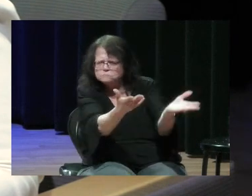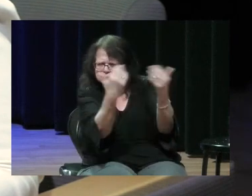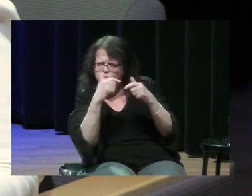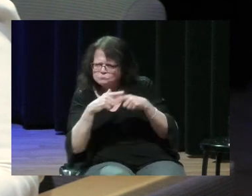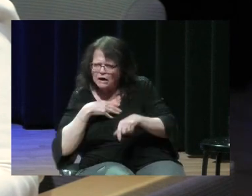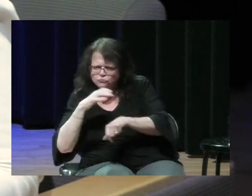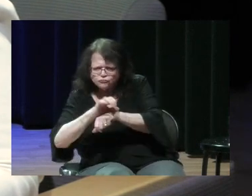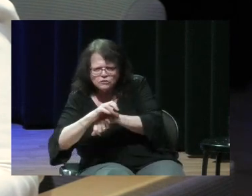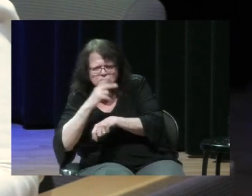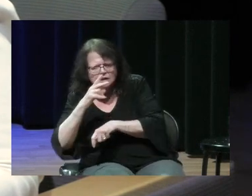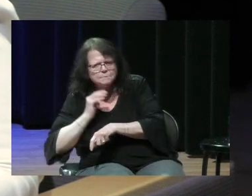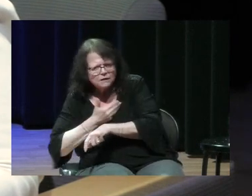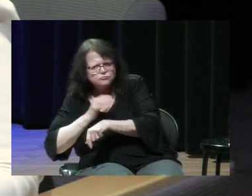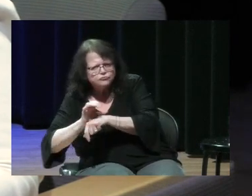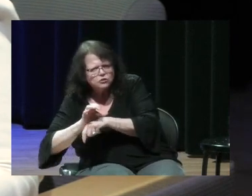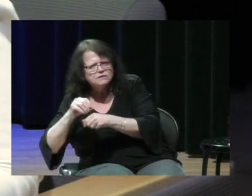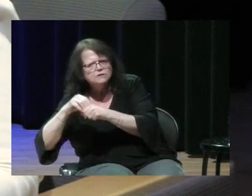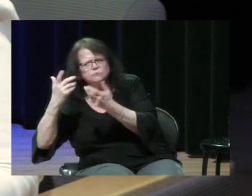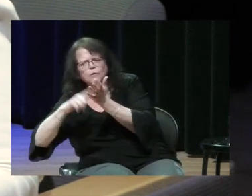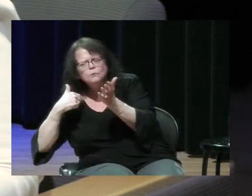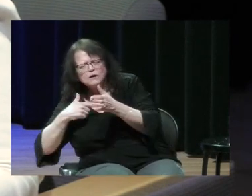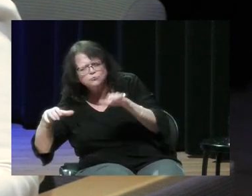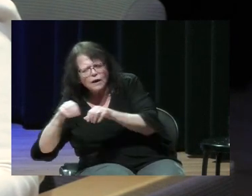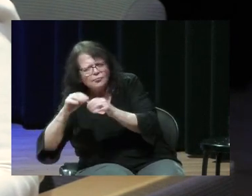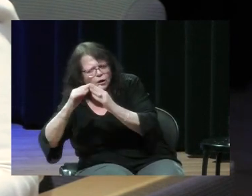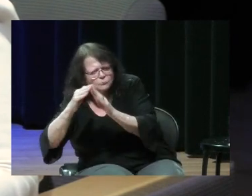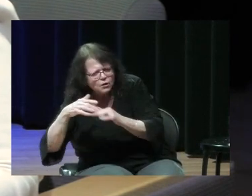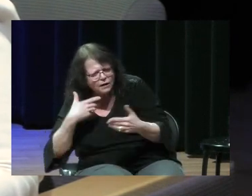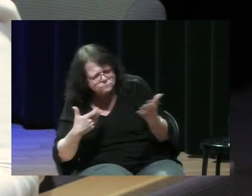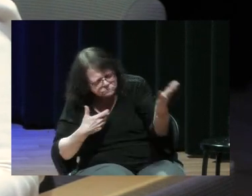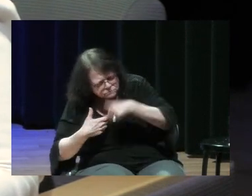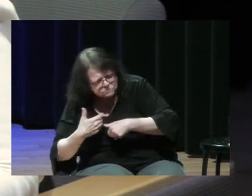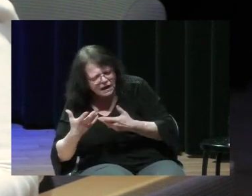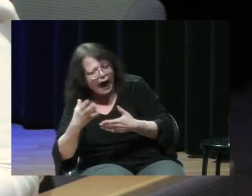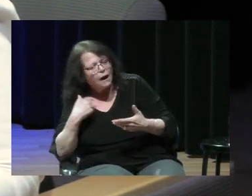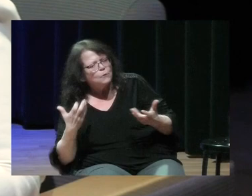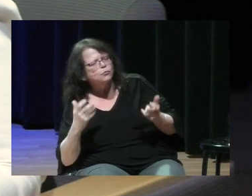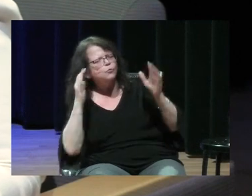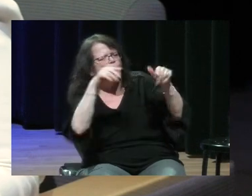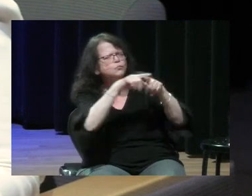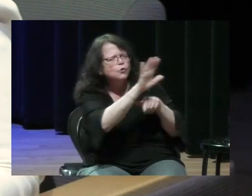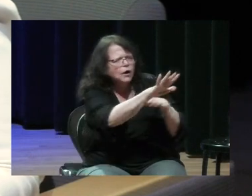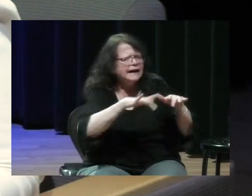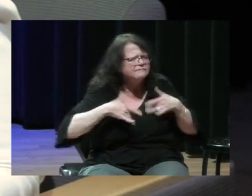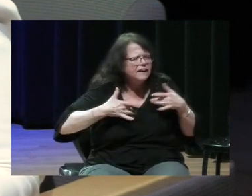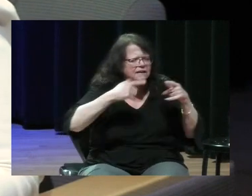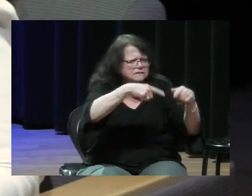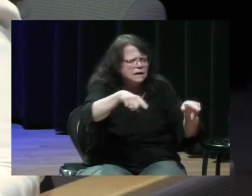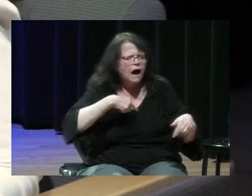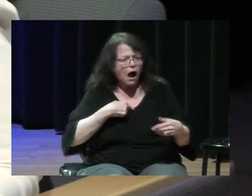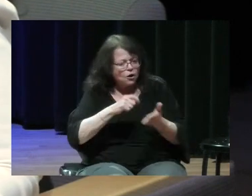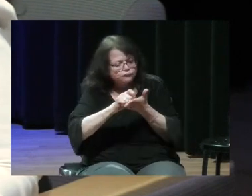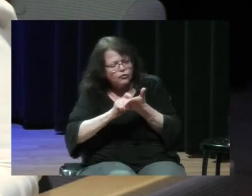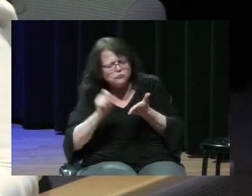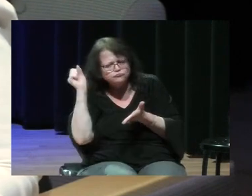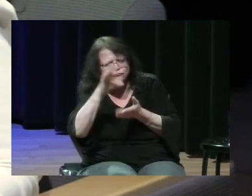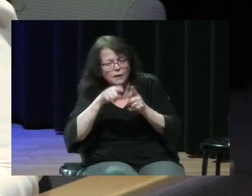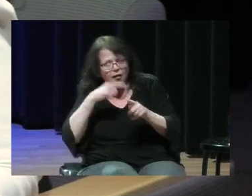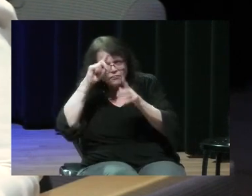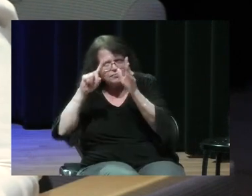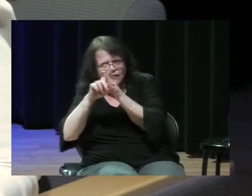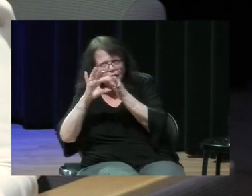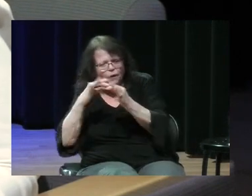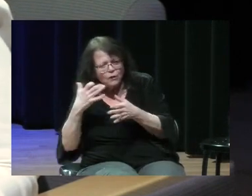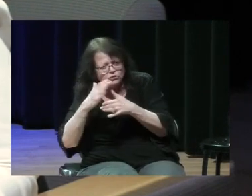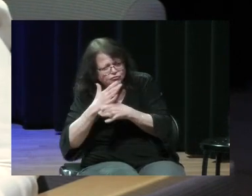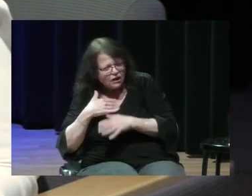church's ministries that we do in the community. I'm going to events where she is. I'm writing to her whenever I have a thought that I want to share, and I'm